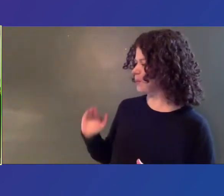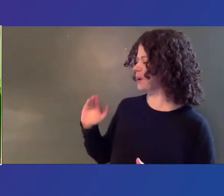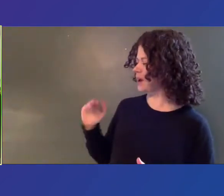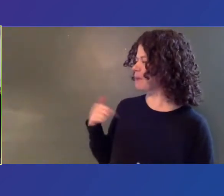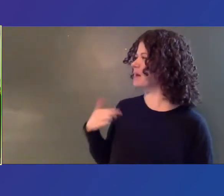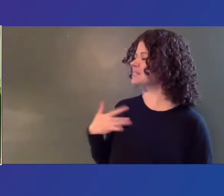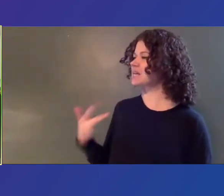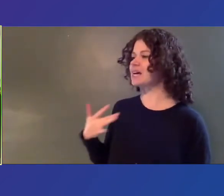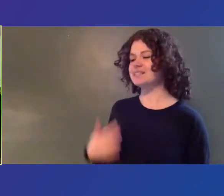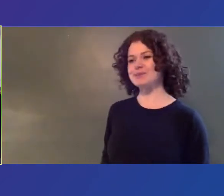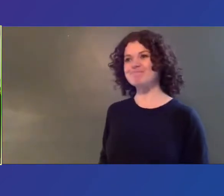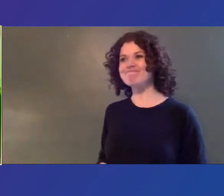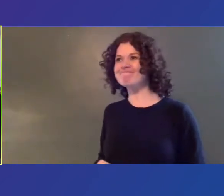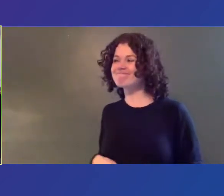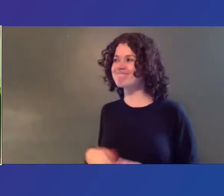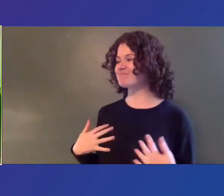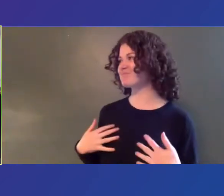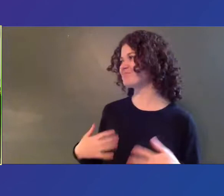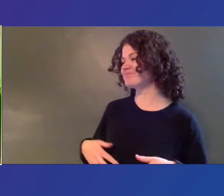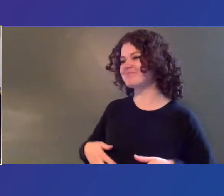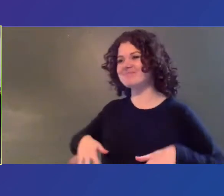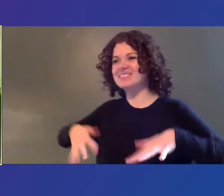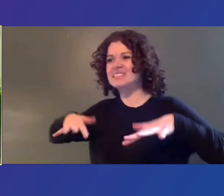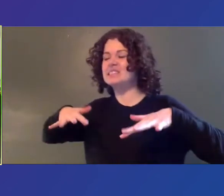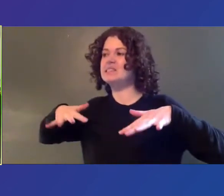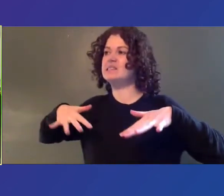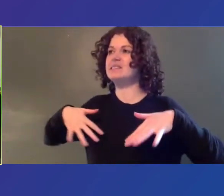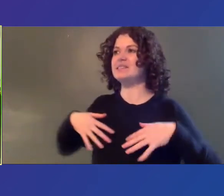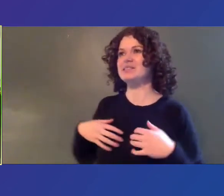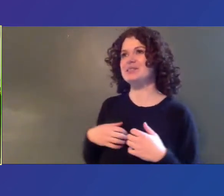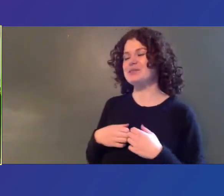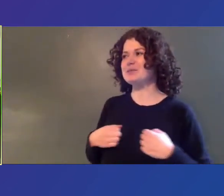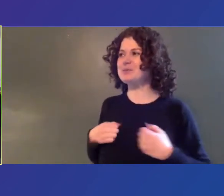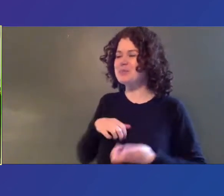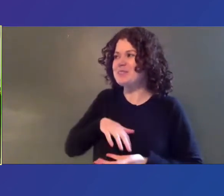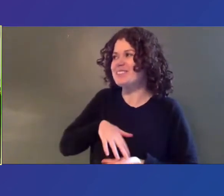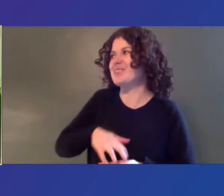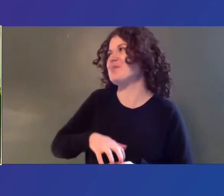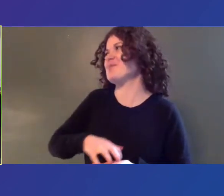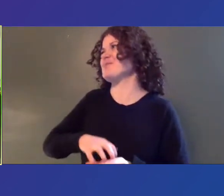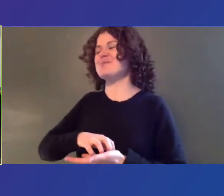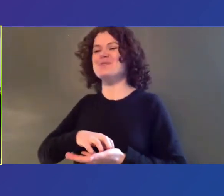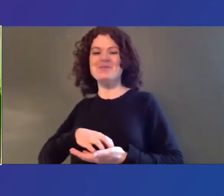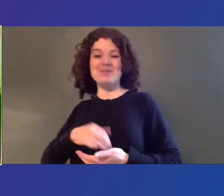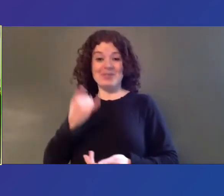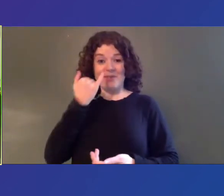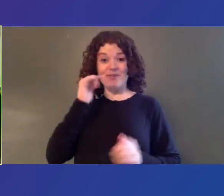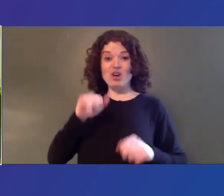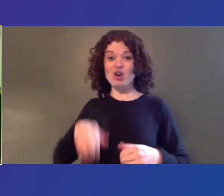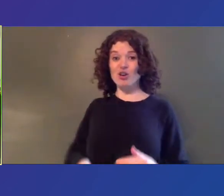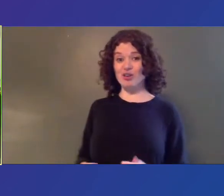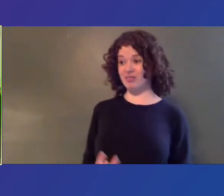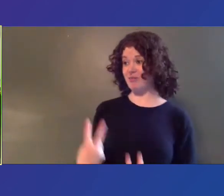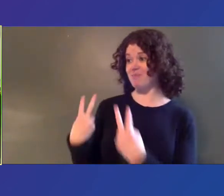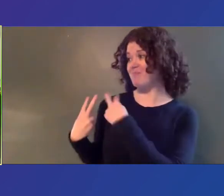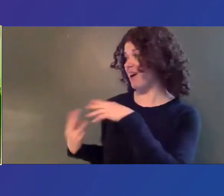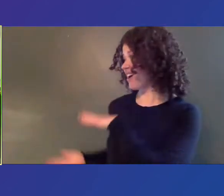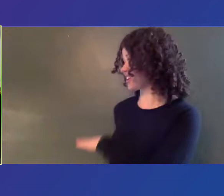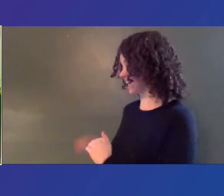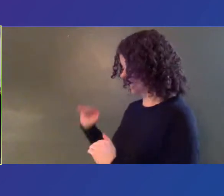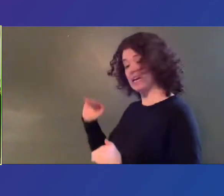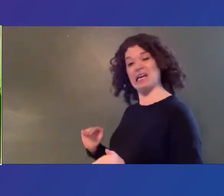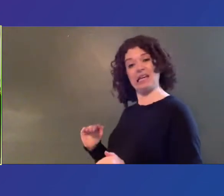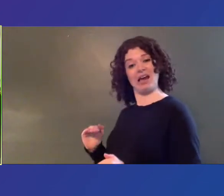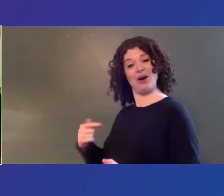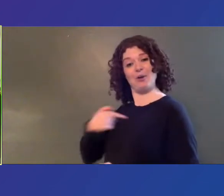insecure and not confident that I would make a way for myself. So if I could go back to younger Maxine, I would tell her to relax, because one thing